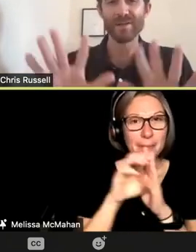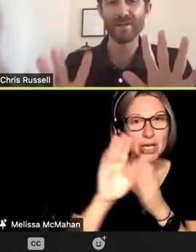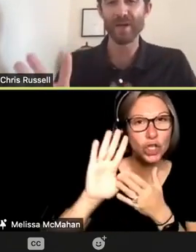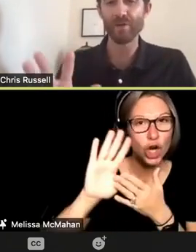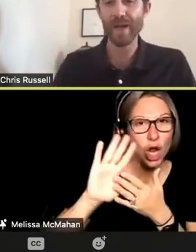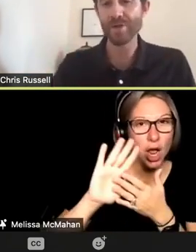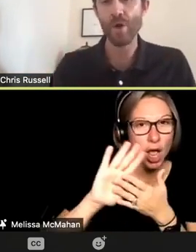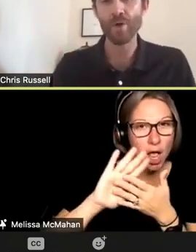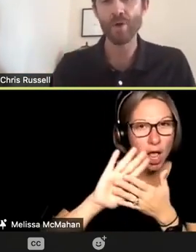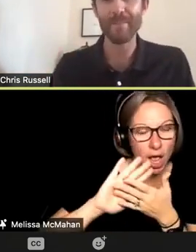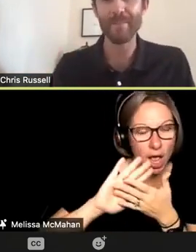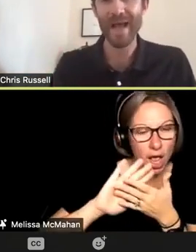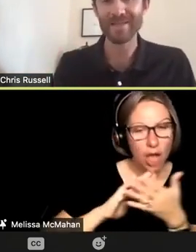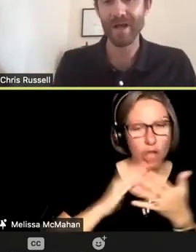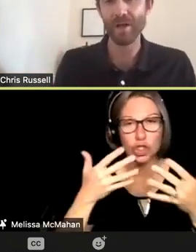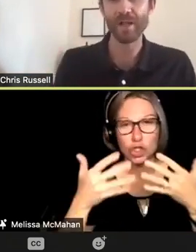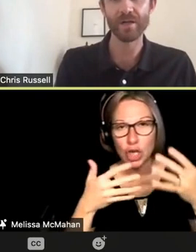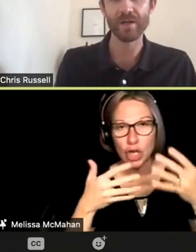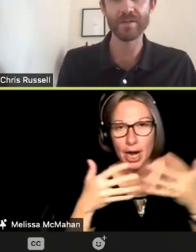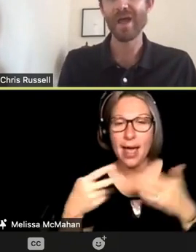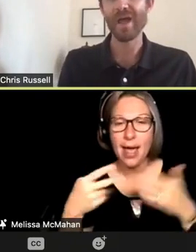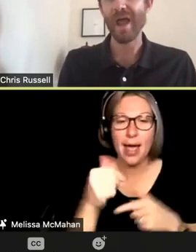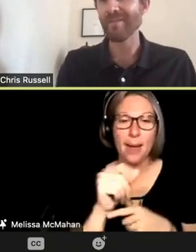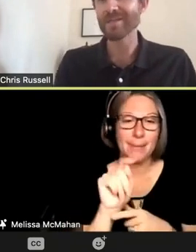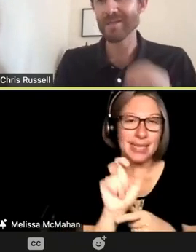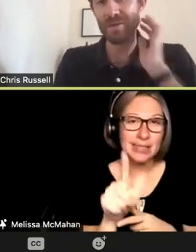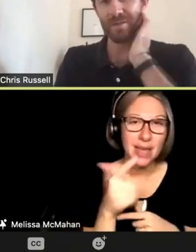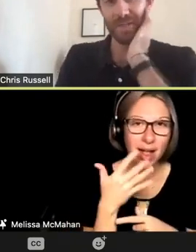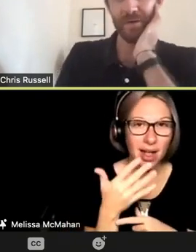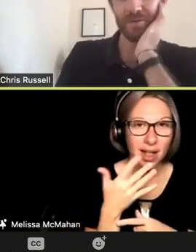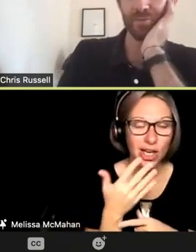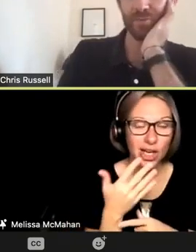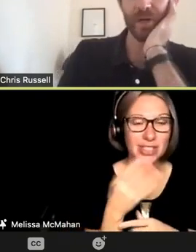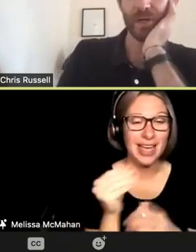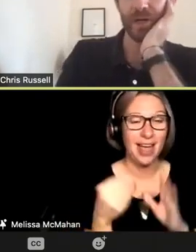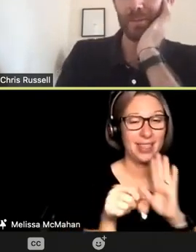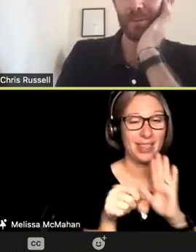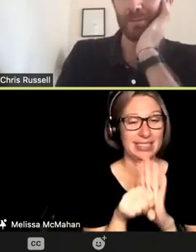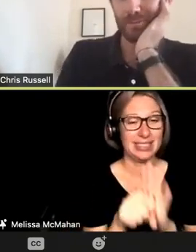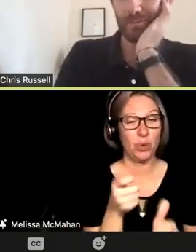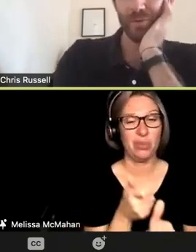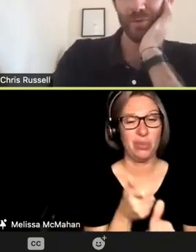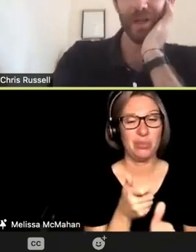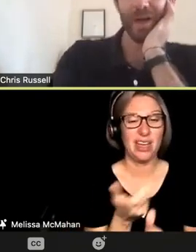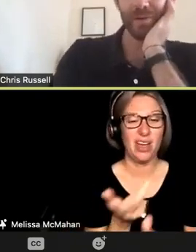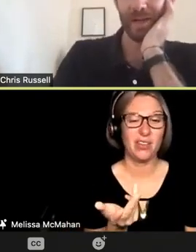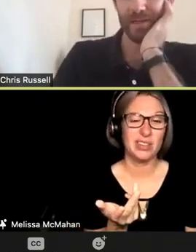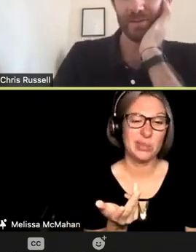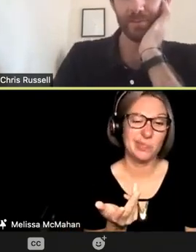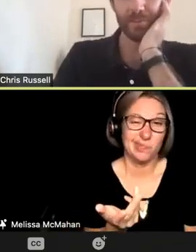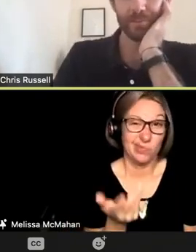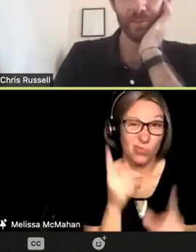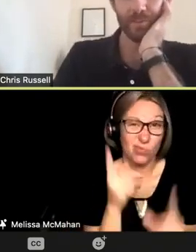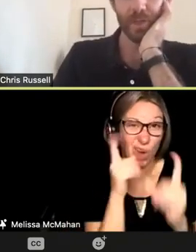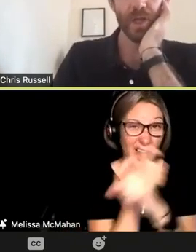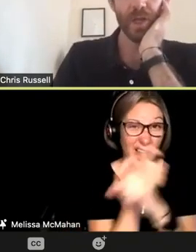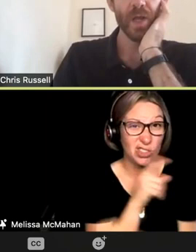colors. There's a lot of gray tones and pastel colors, and then the symbols themselves are pretty